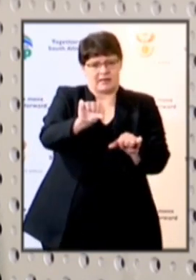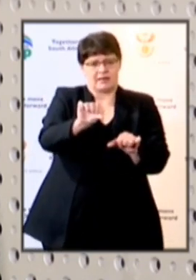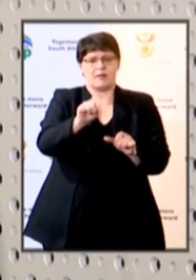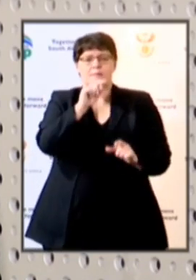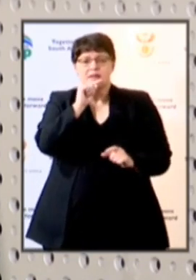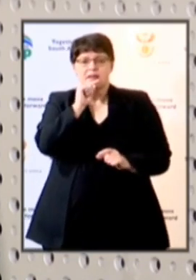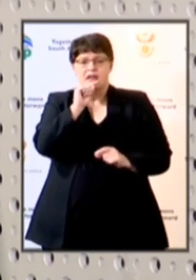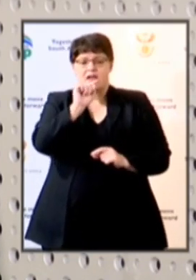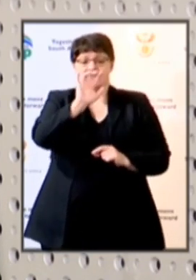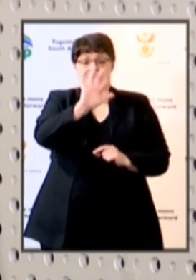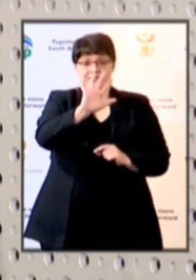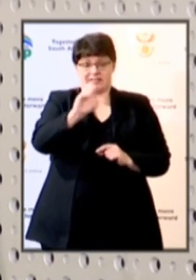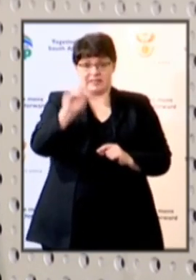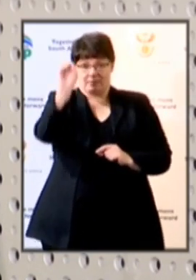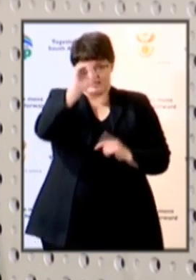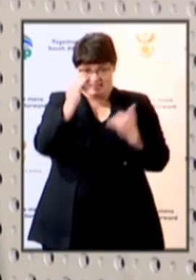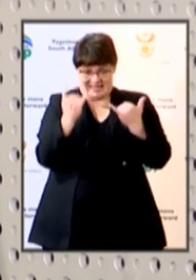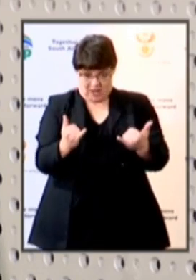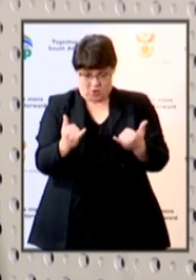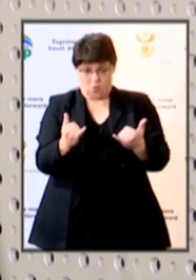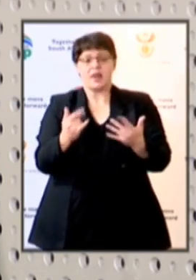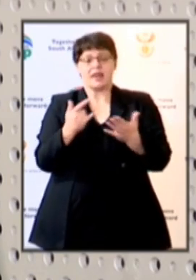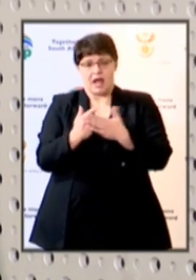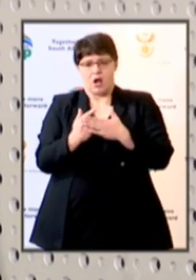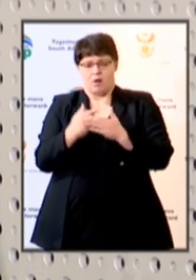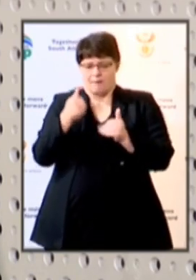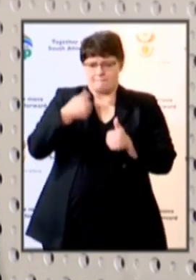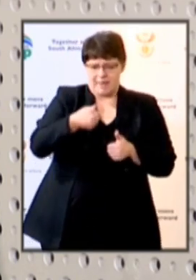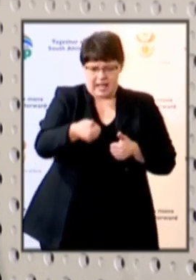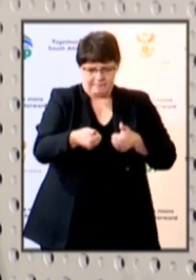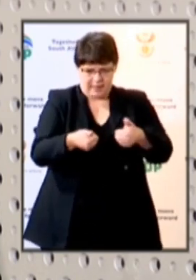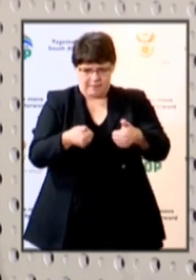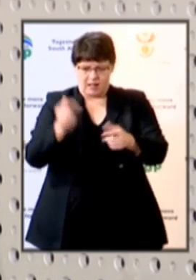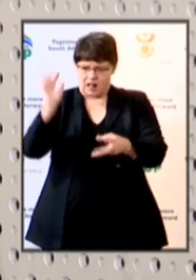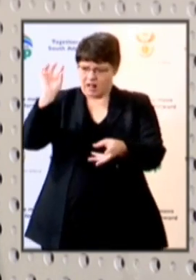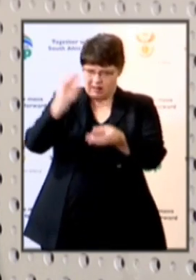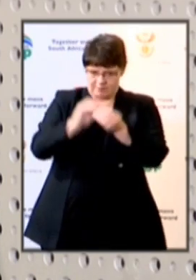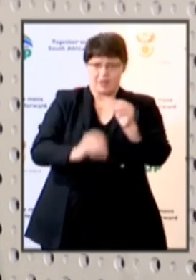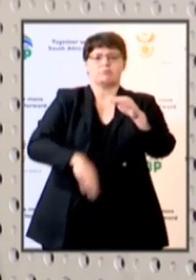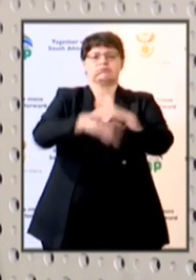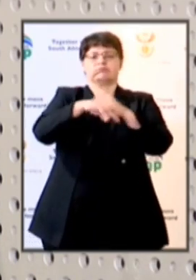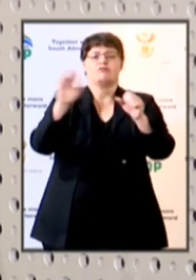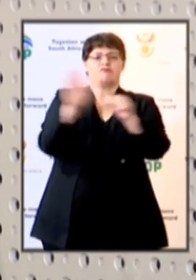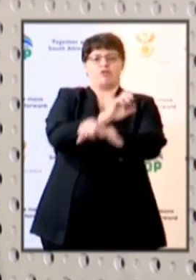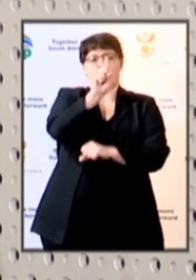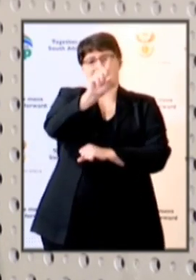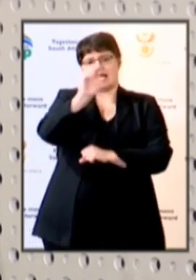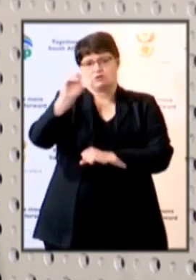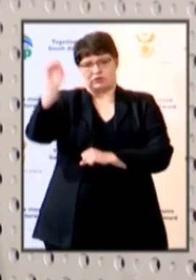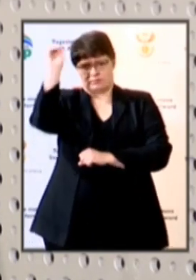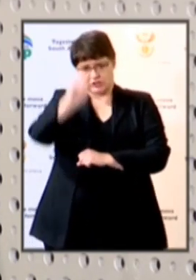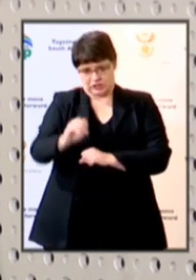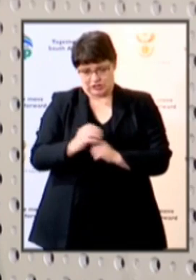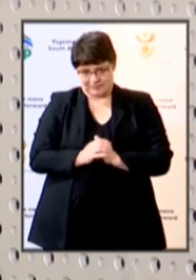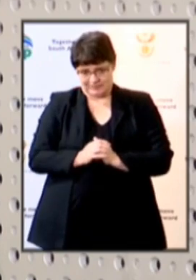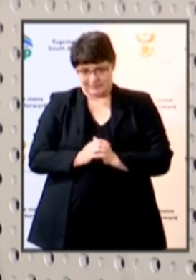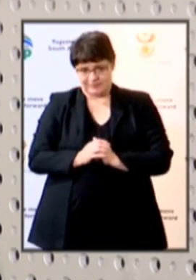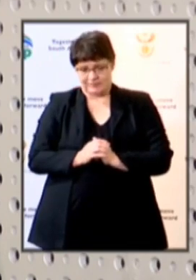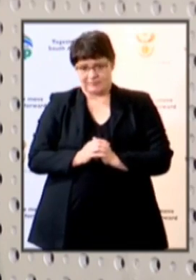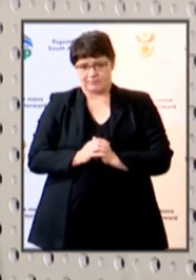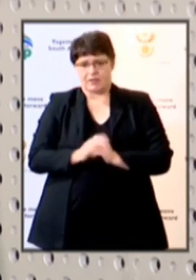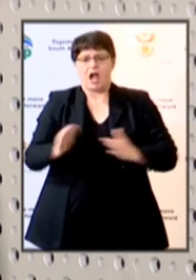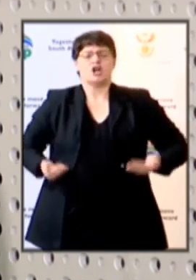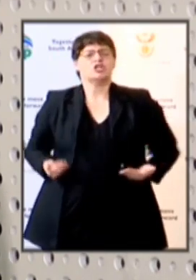50%, eventually in phases to 100%. Services will also increase. From some